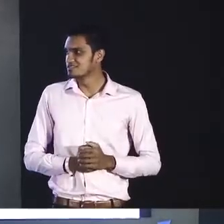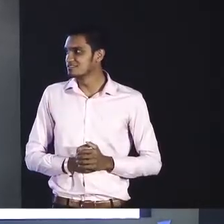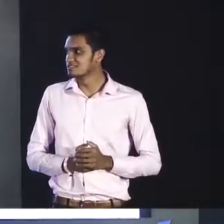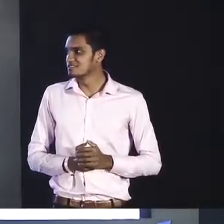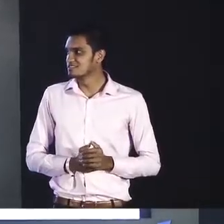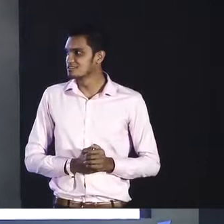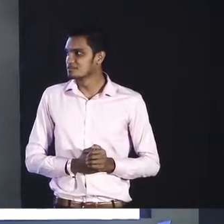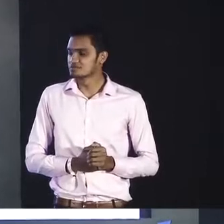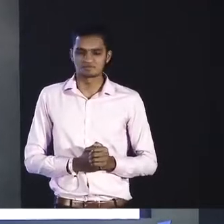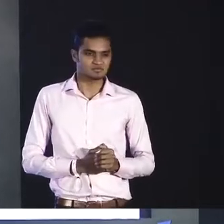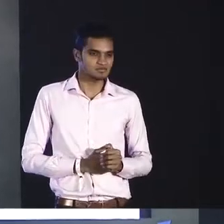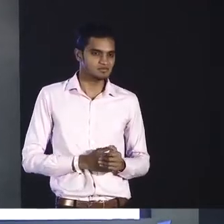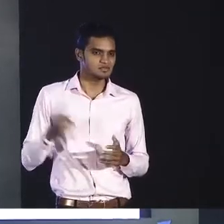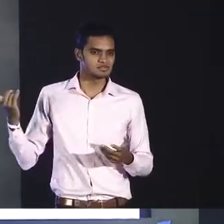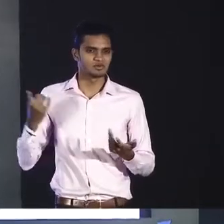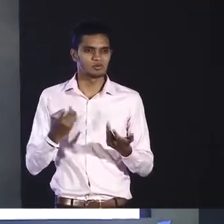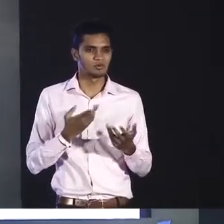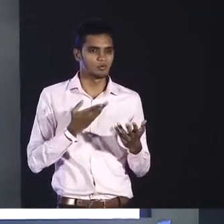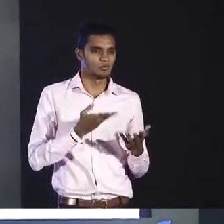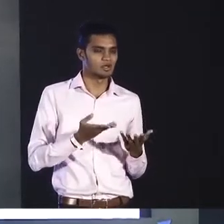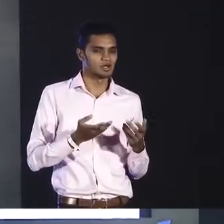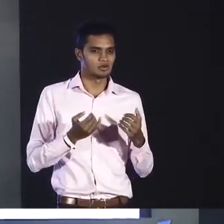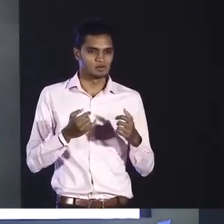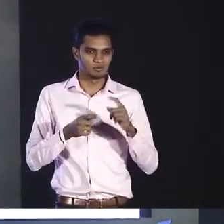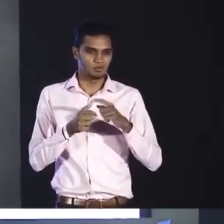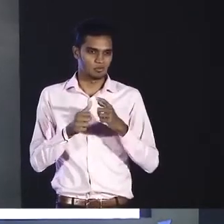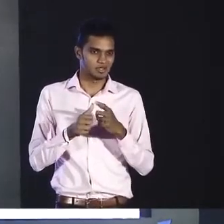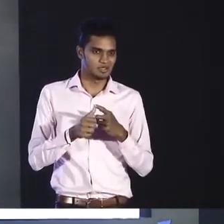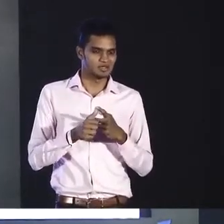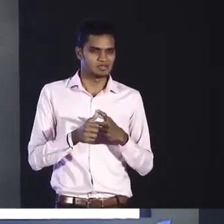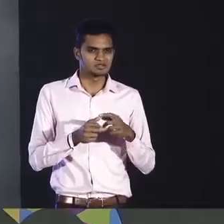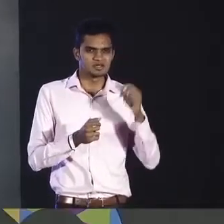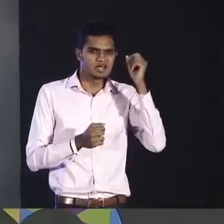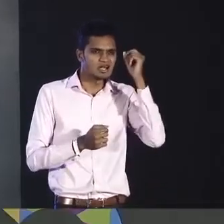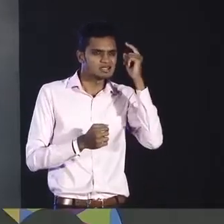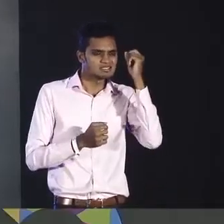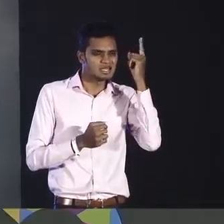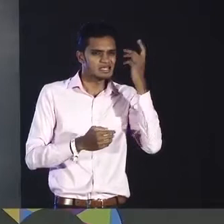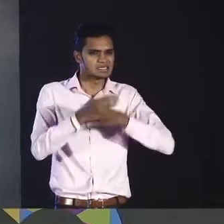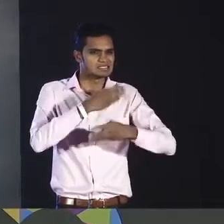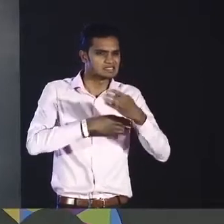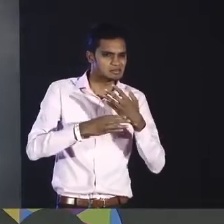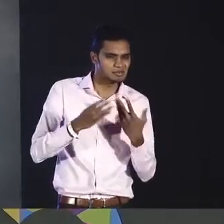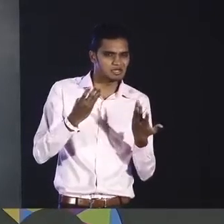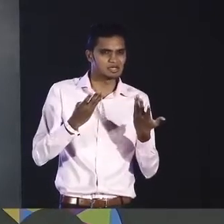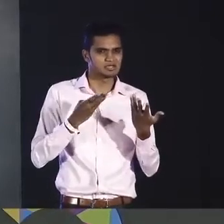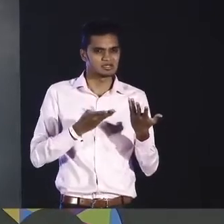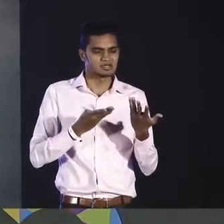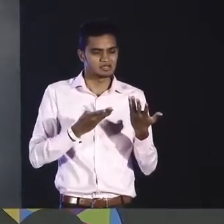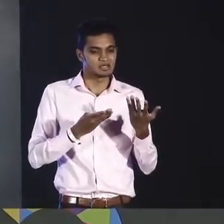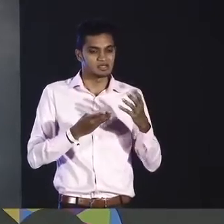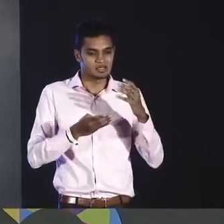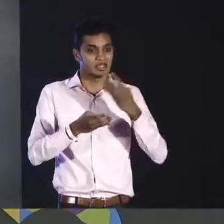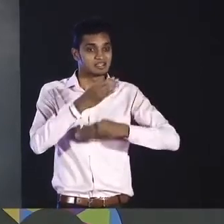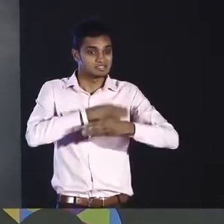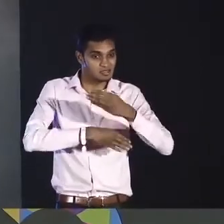There's a beautiful saying which goes that the problem with understanding disability is the disability of understanding.